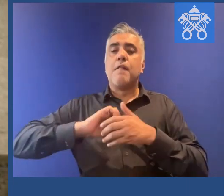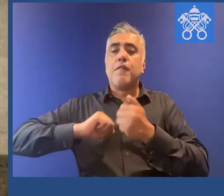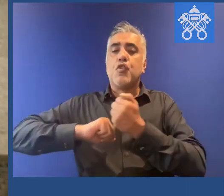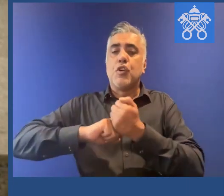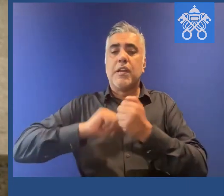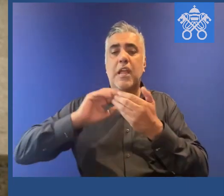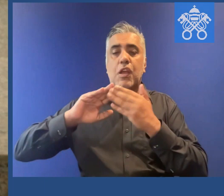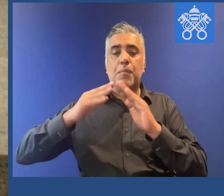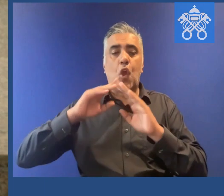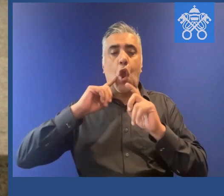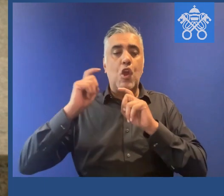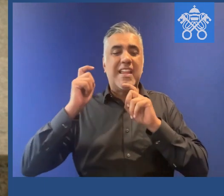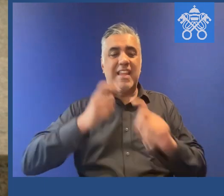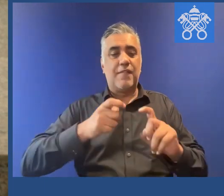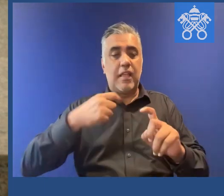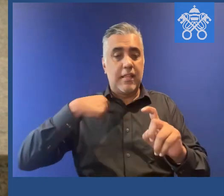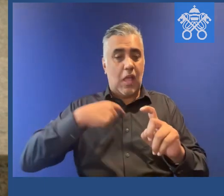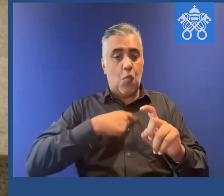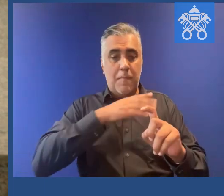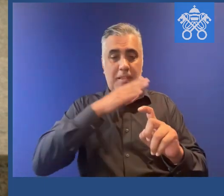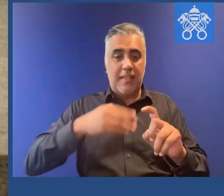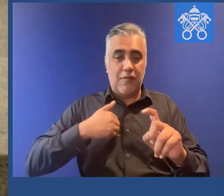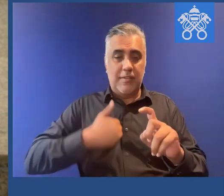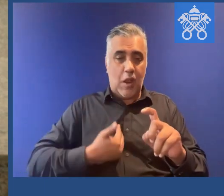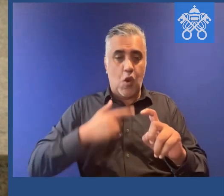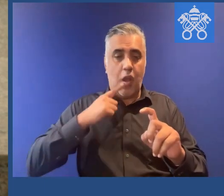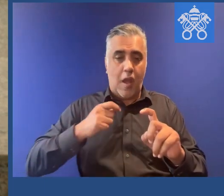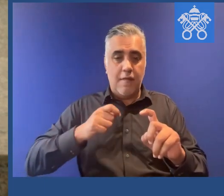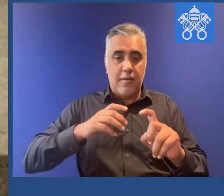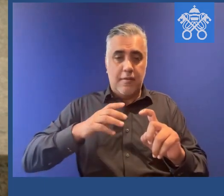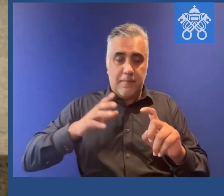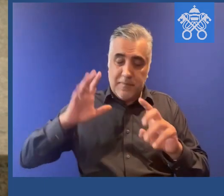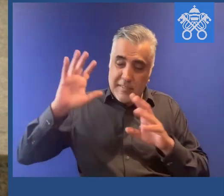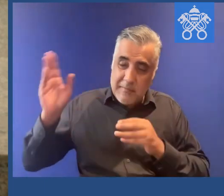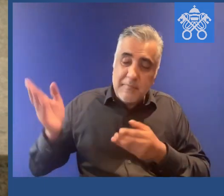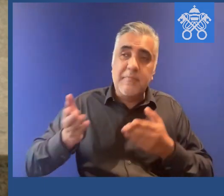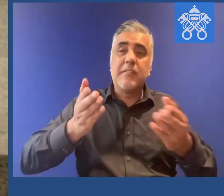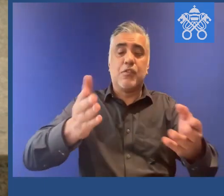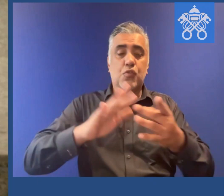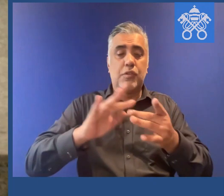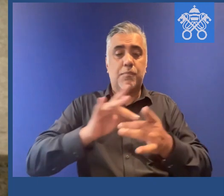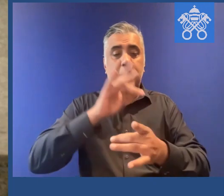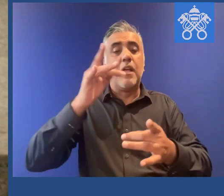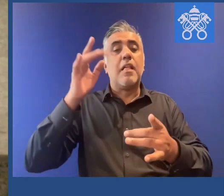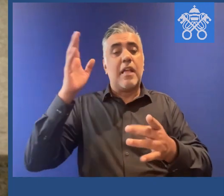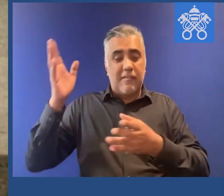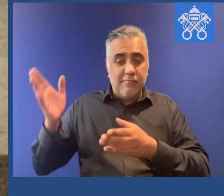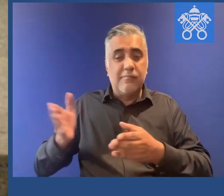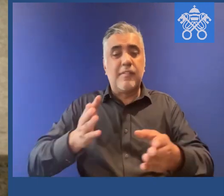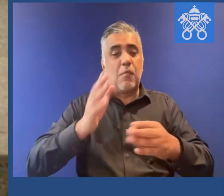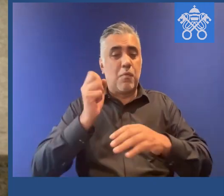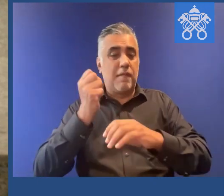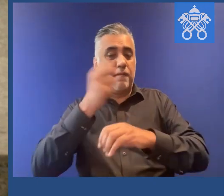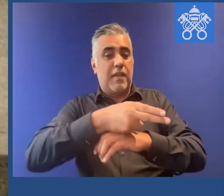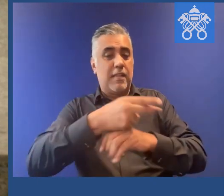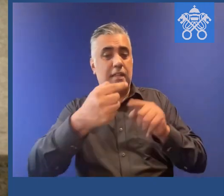and communion are gifts that we must never tire of imploring from the Spirit. In this way, we can fend off the